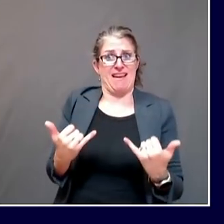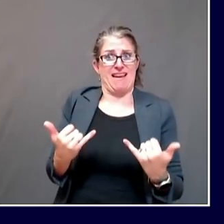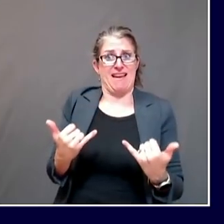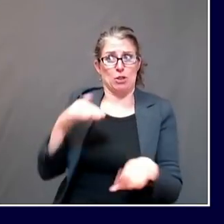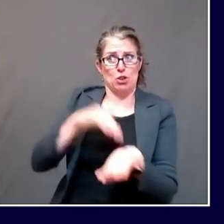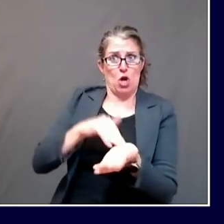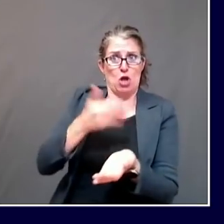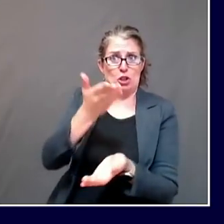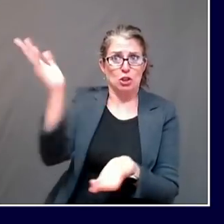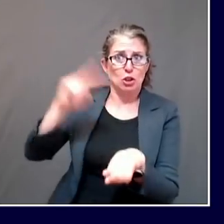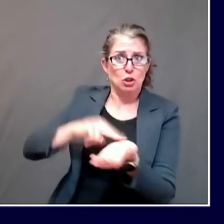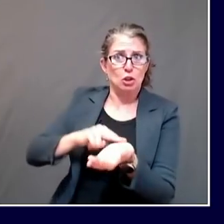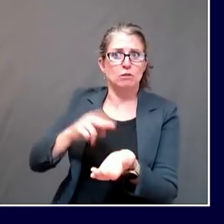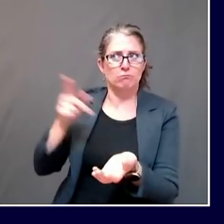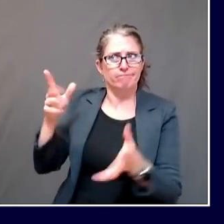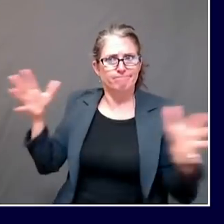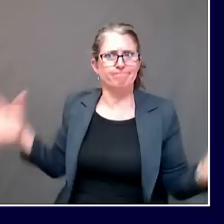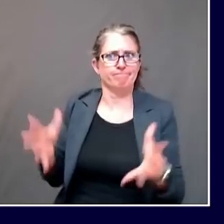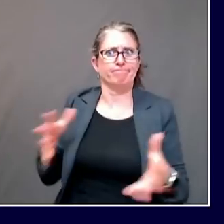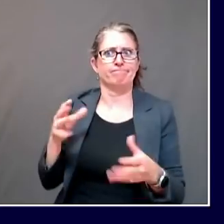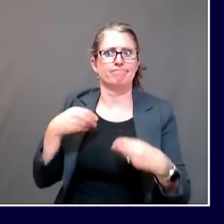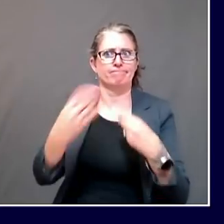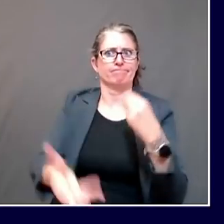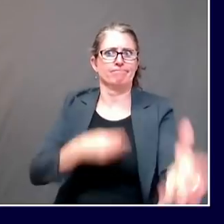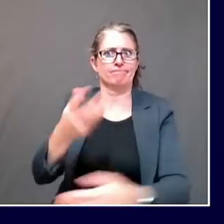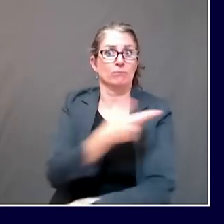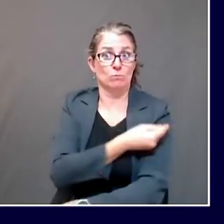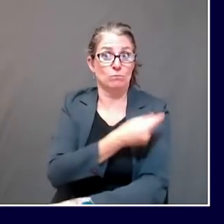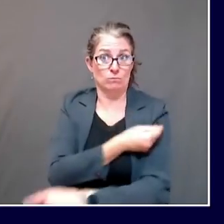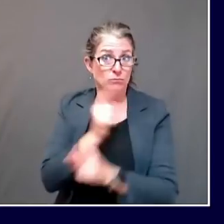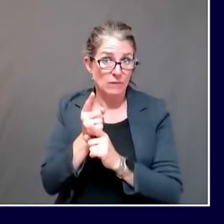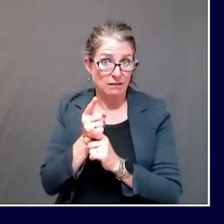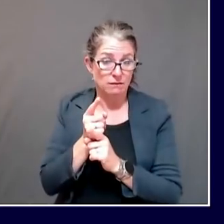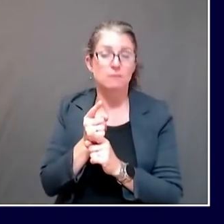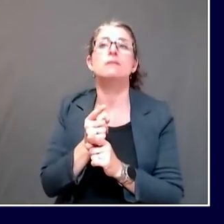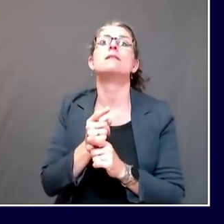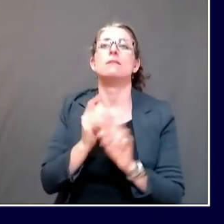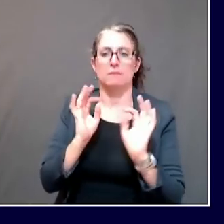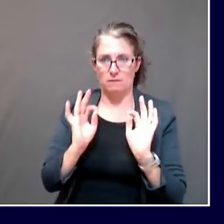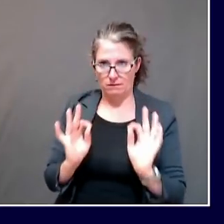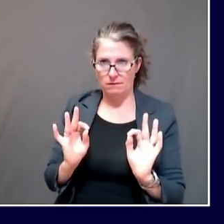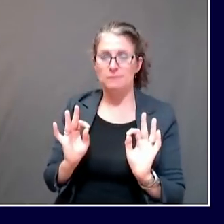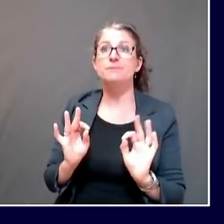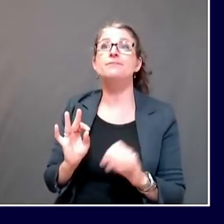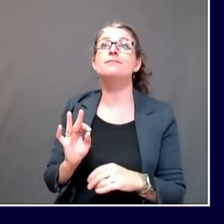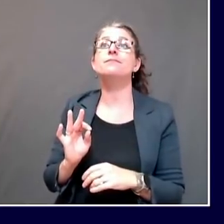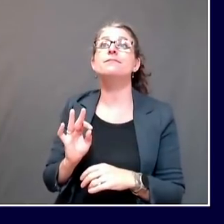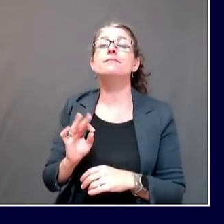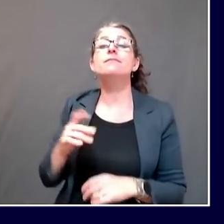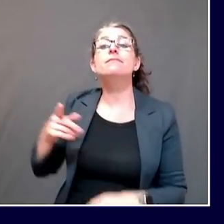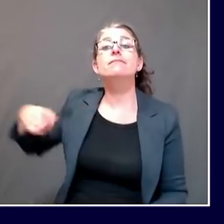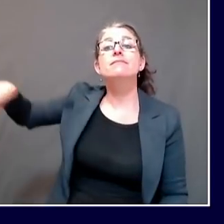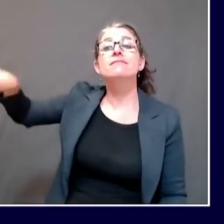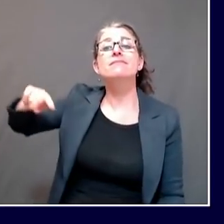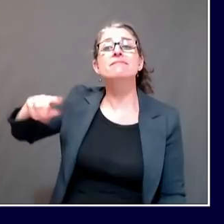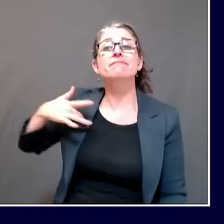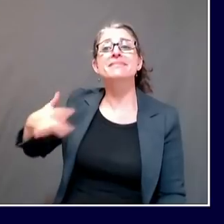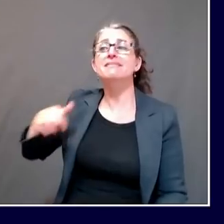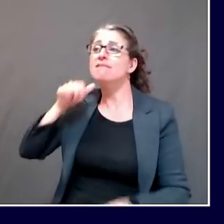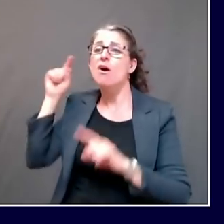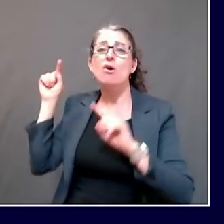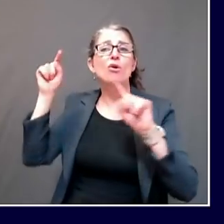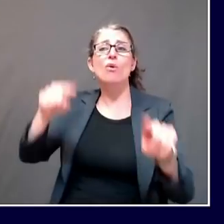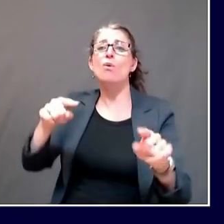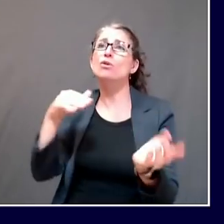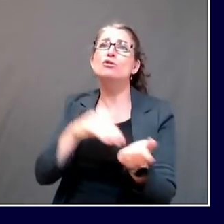well people who don't regularly see medical providers around the state are doing, organizations who serve, maybe